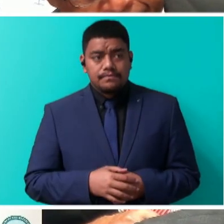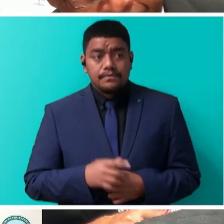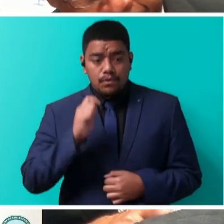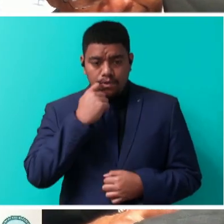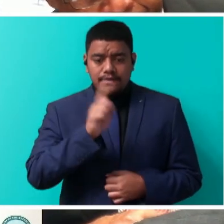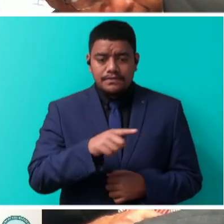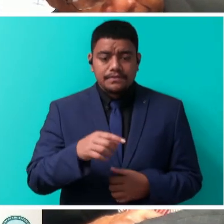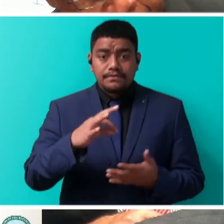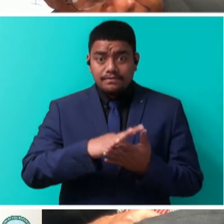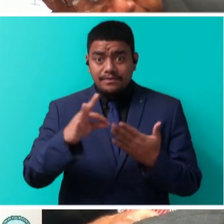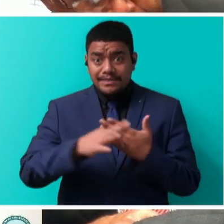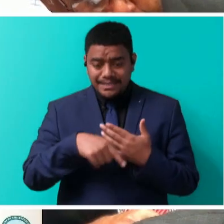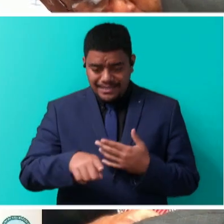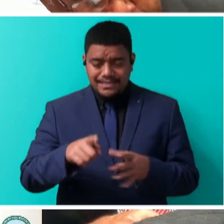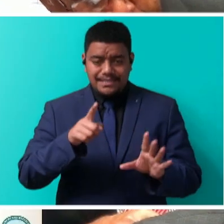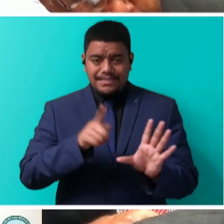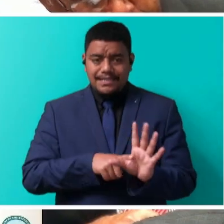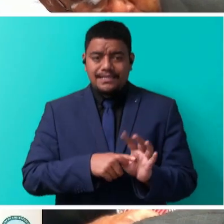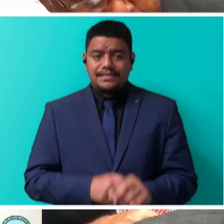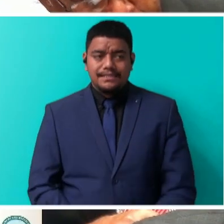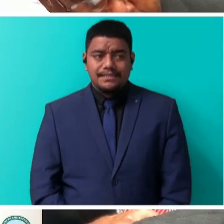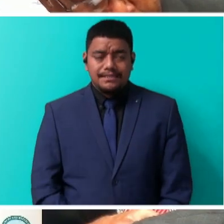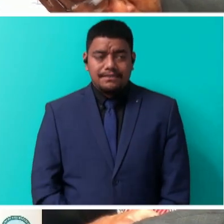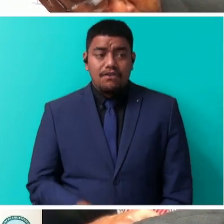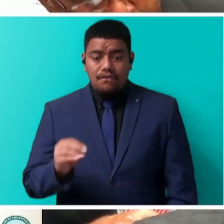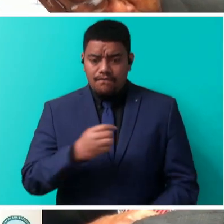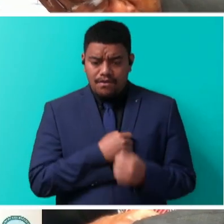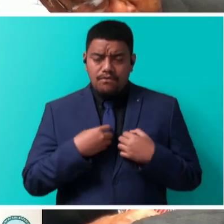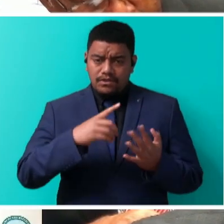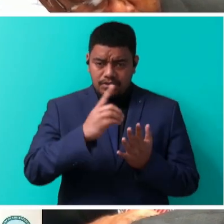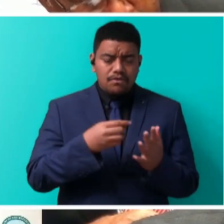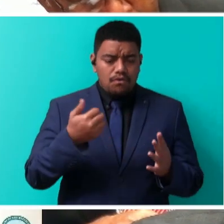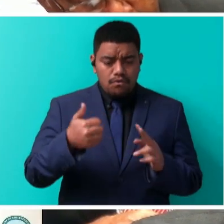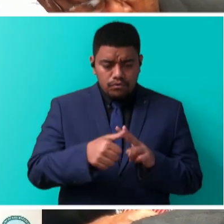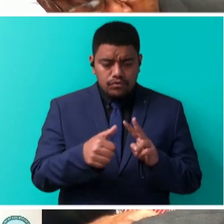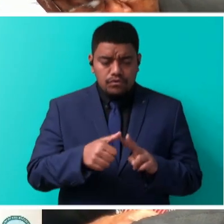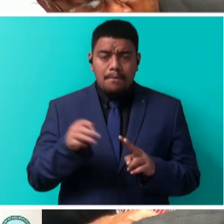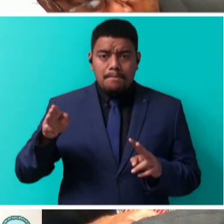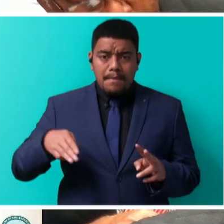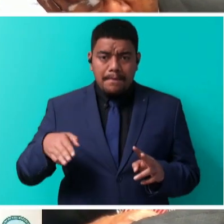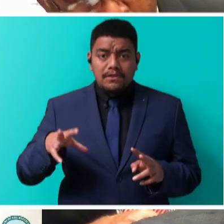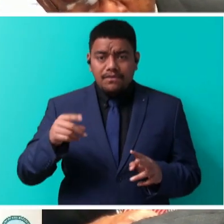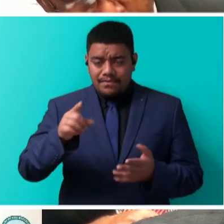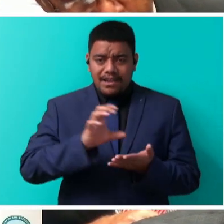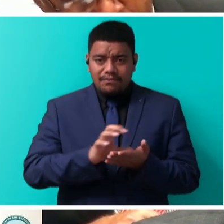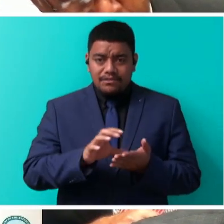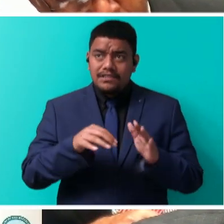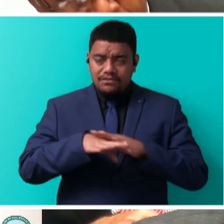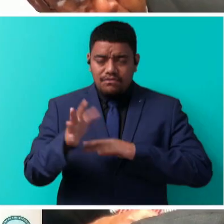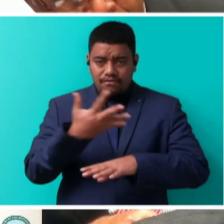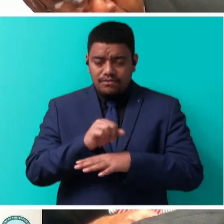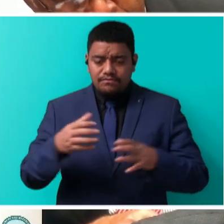in February of this year. A few of our drafters are also members of the Commonwealth Association of Legislative Councils.